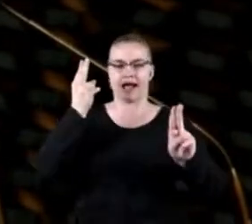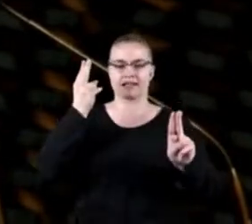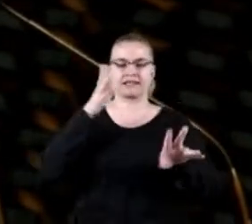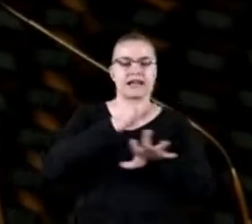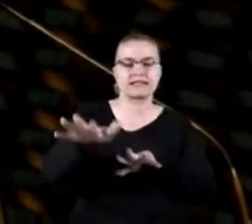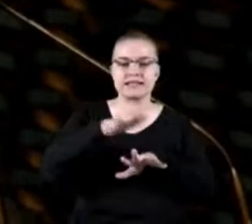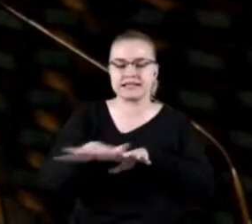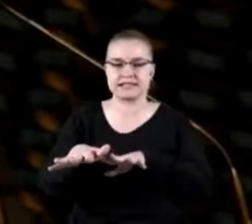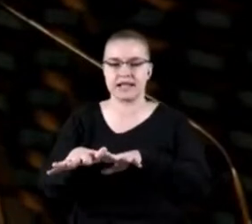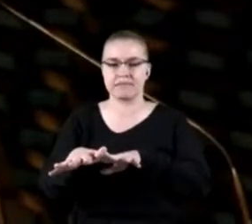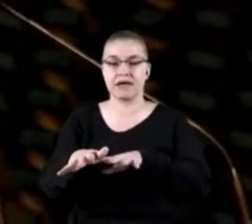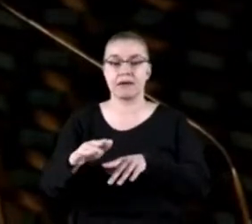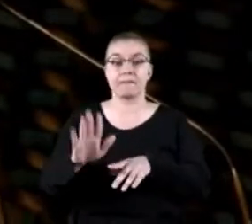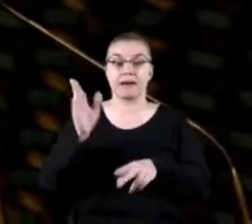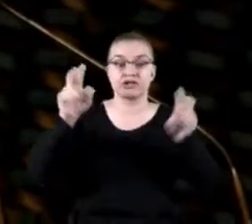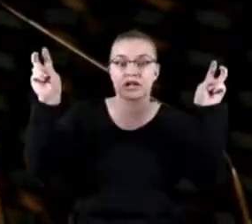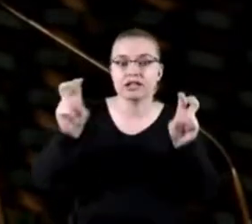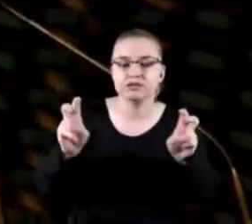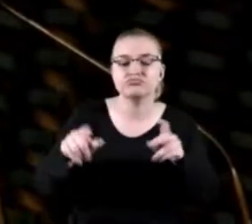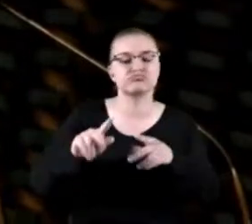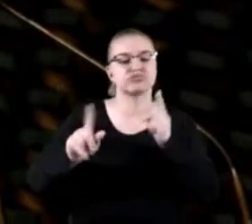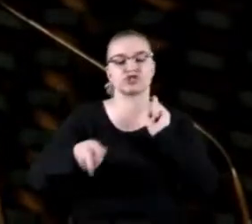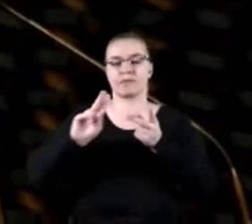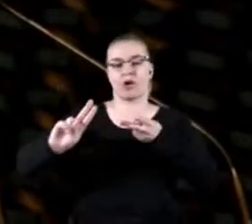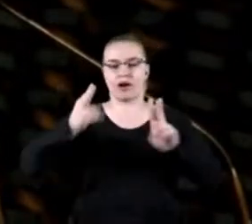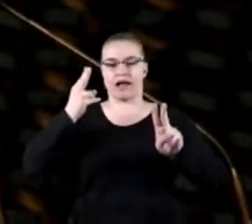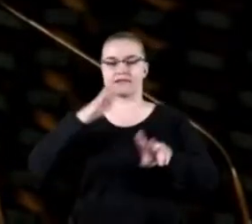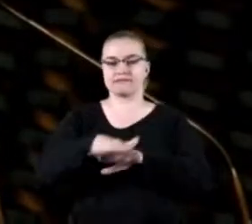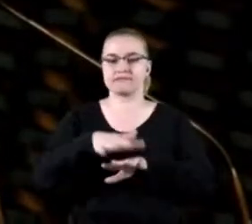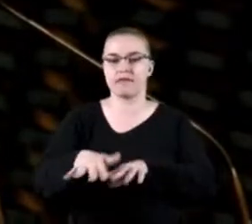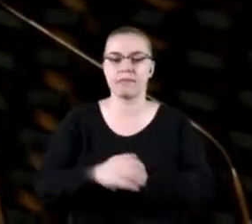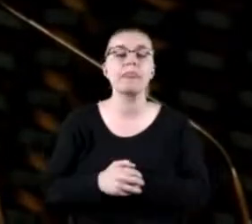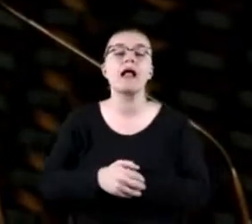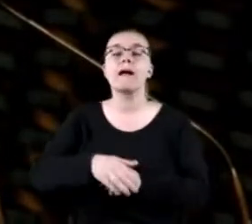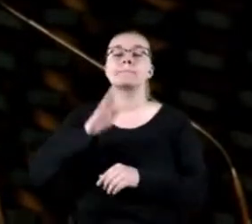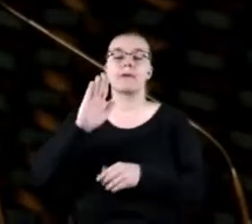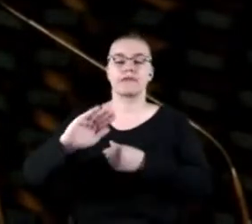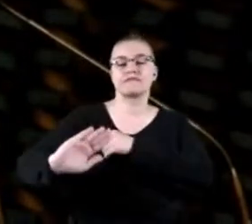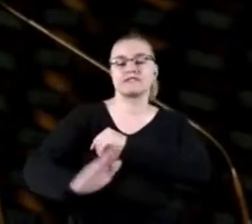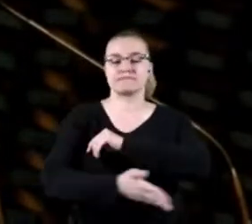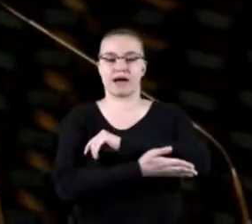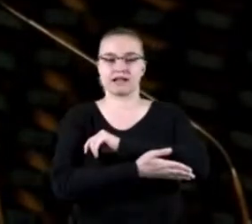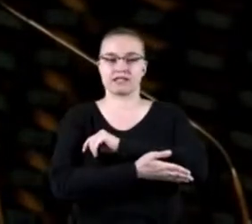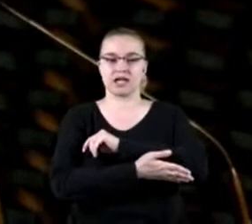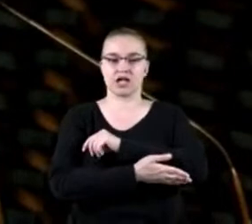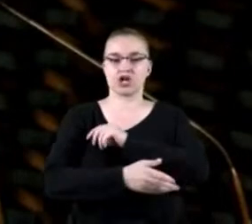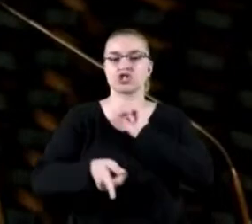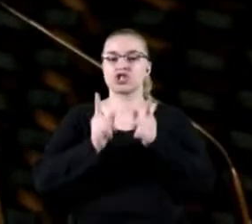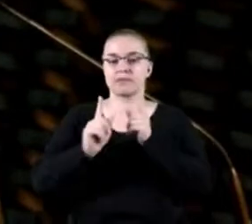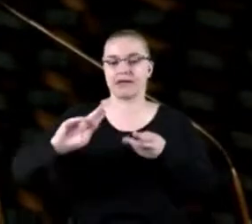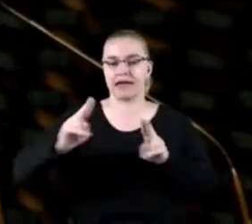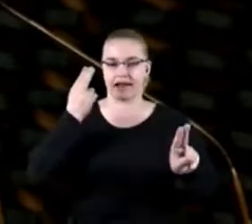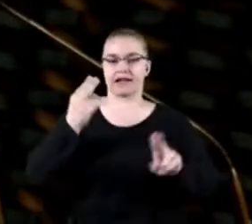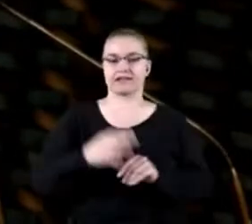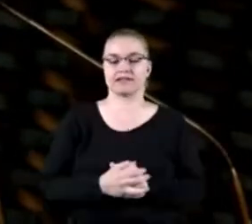Building a fast response system to react against natural disasters is important.